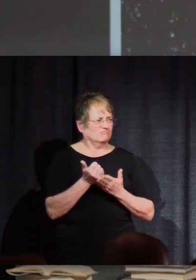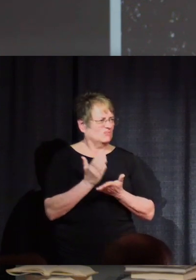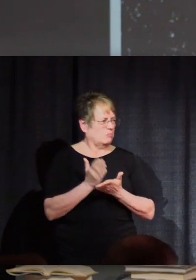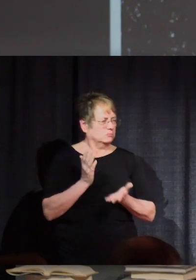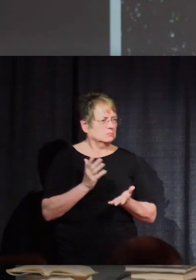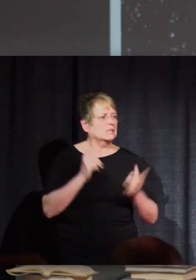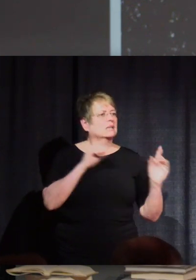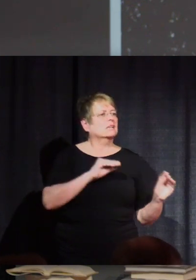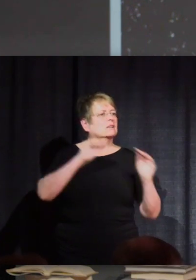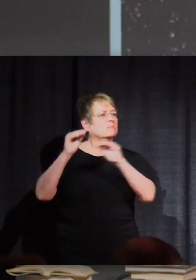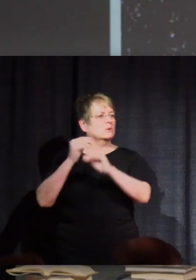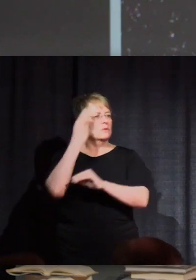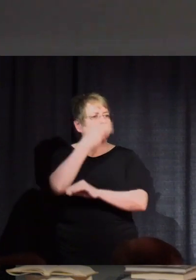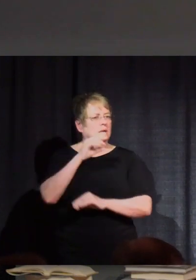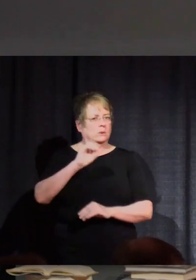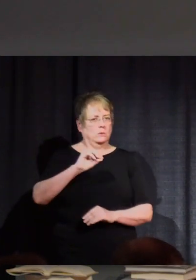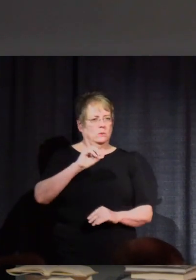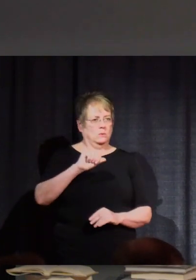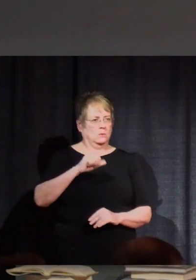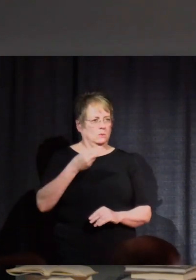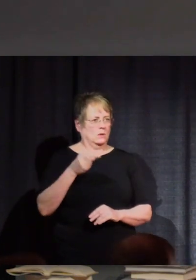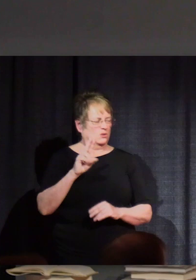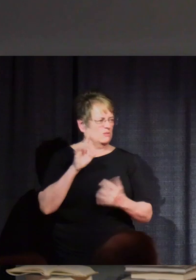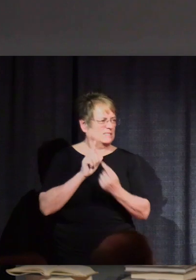closer to his new job on the Big Island.